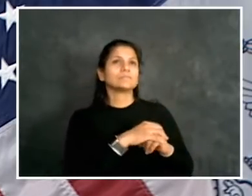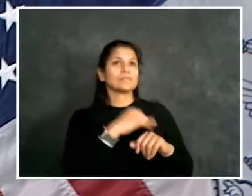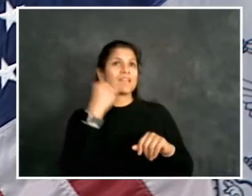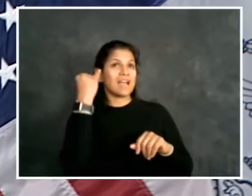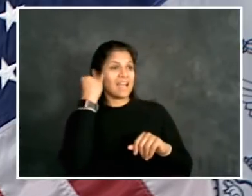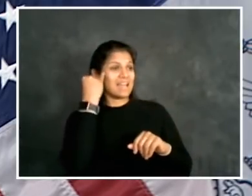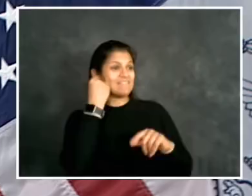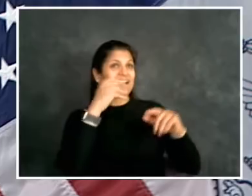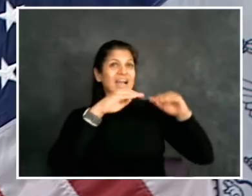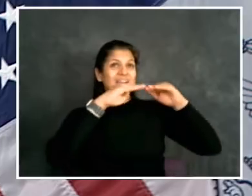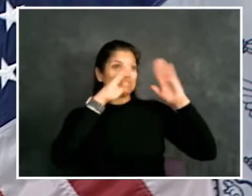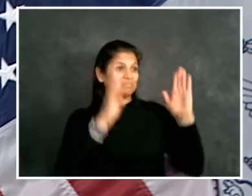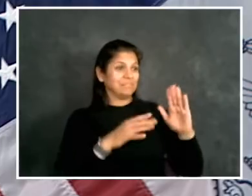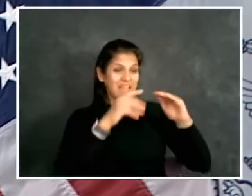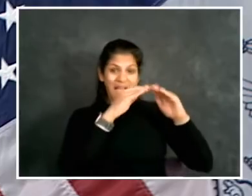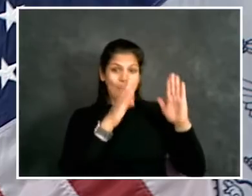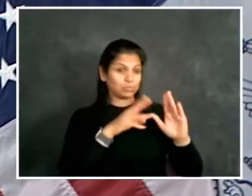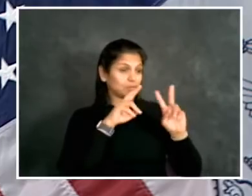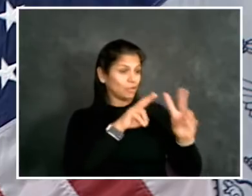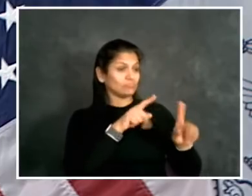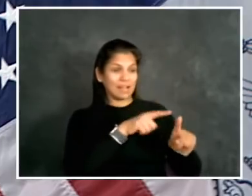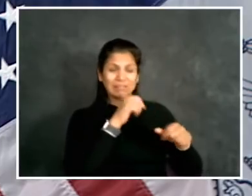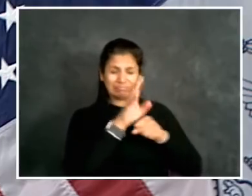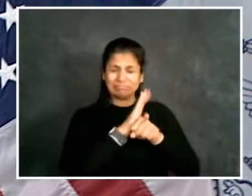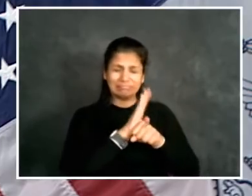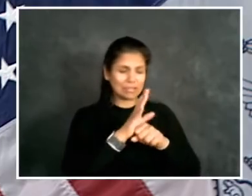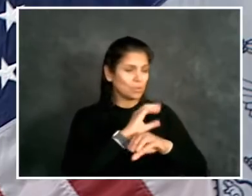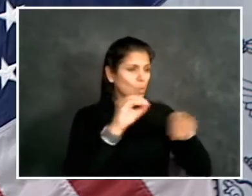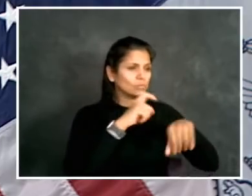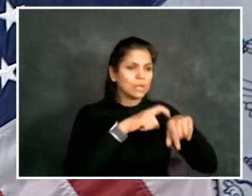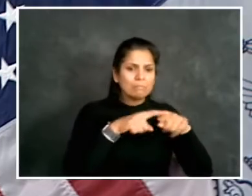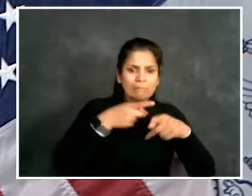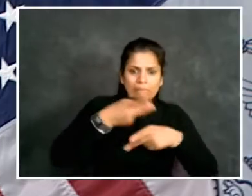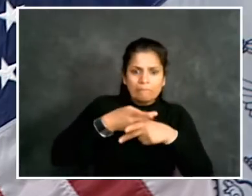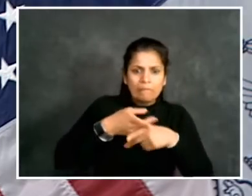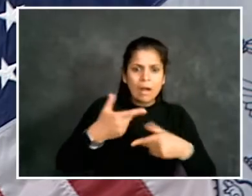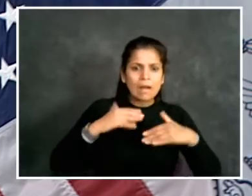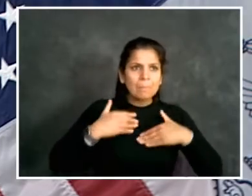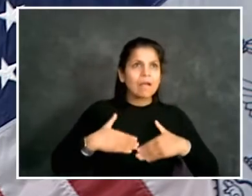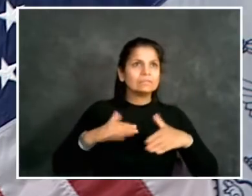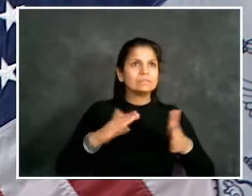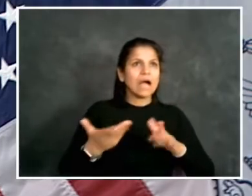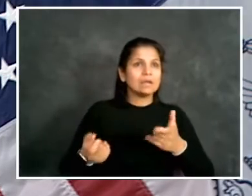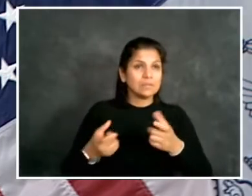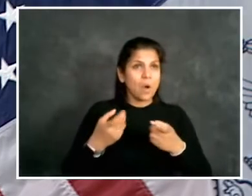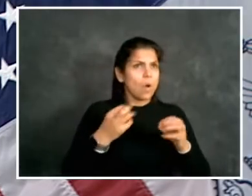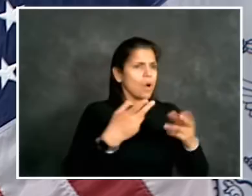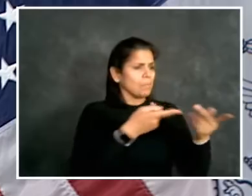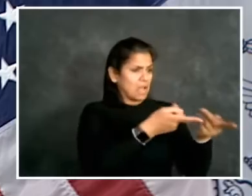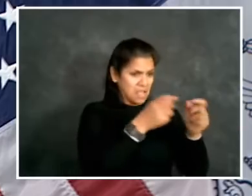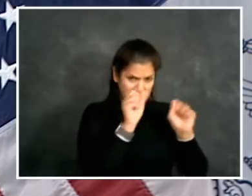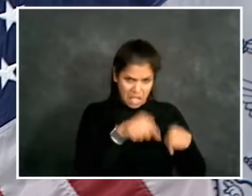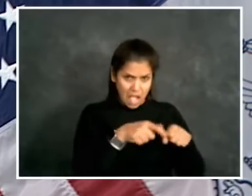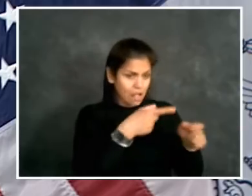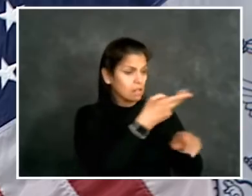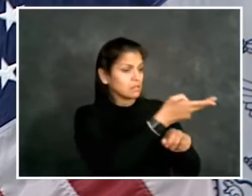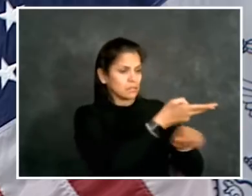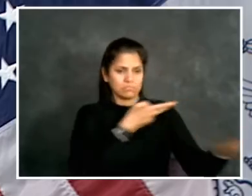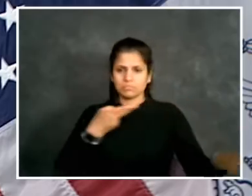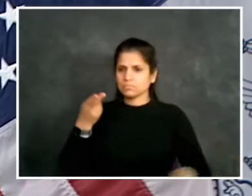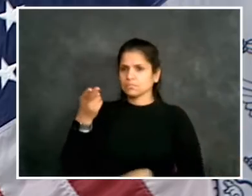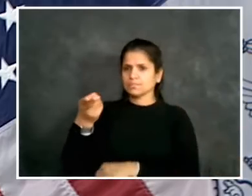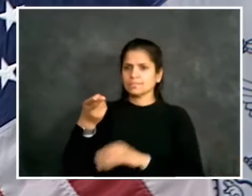Because, obviously the city is providing the freezing, so I don't understand why that wouldn't add into the dynamic. Yeah,